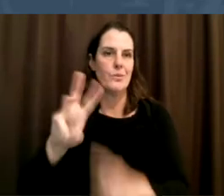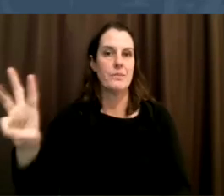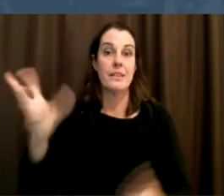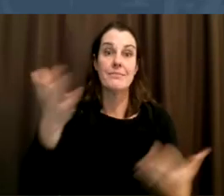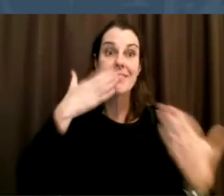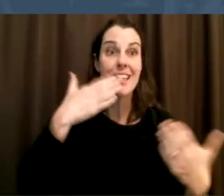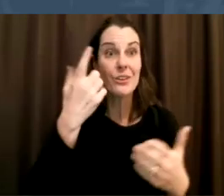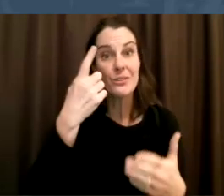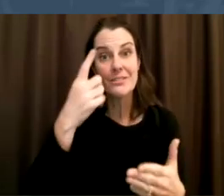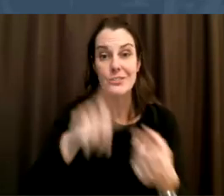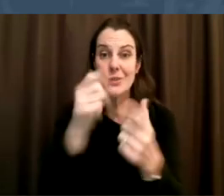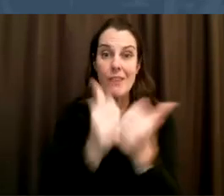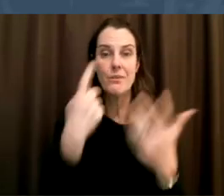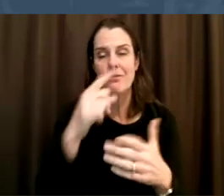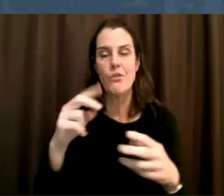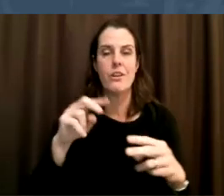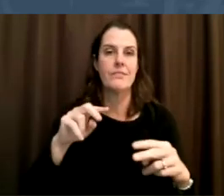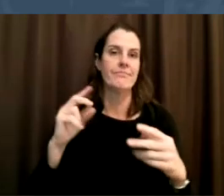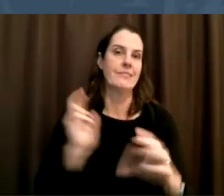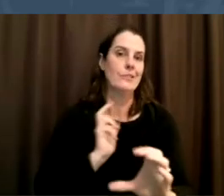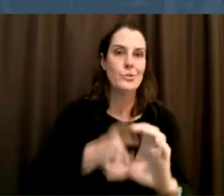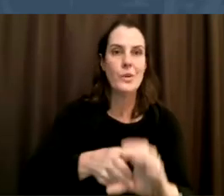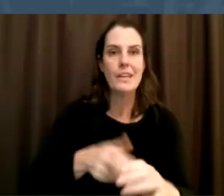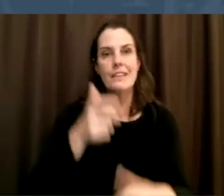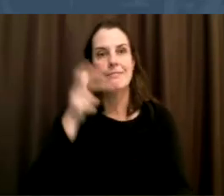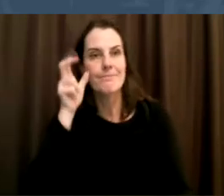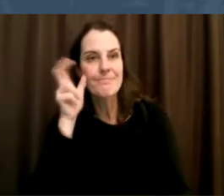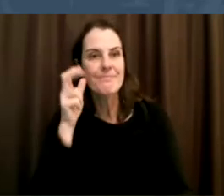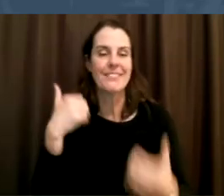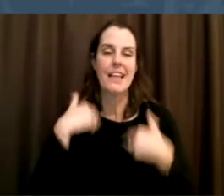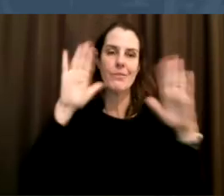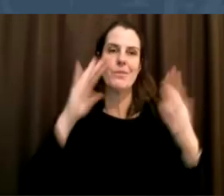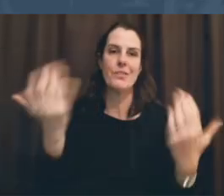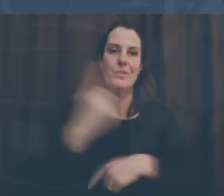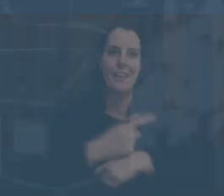to everyone for tuning in, and have a great rest of the week.